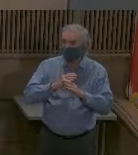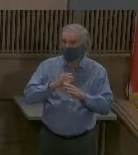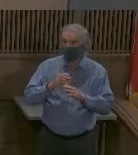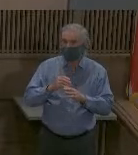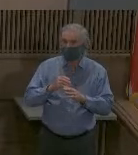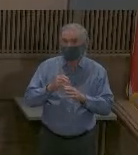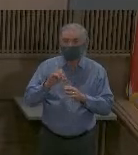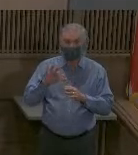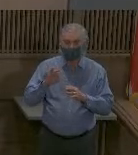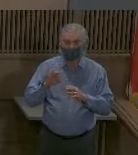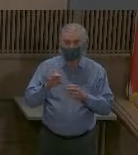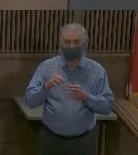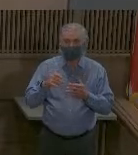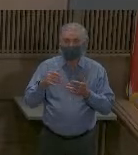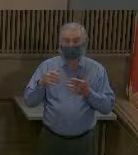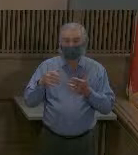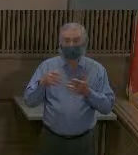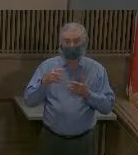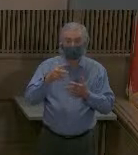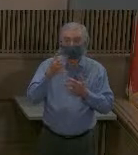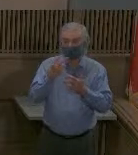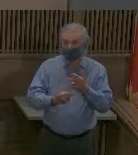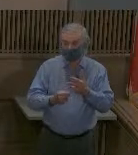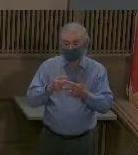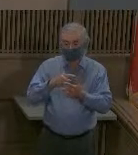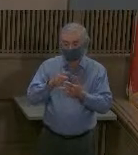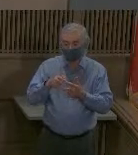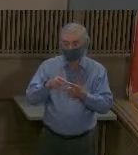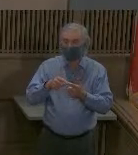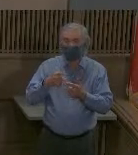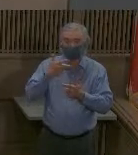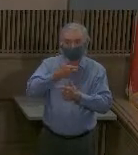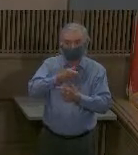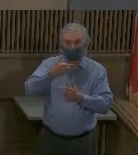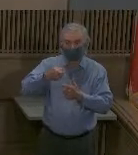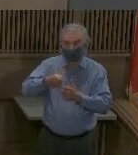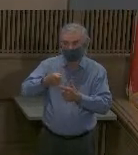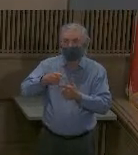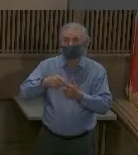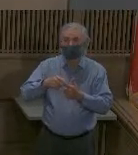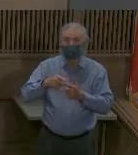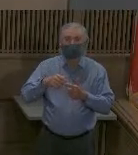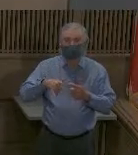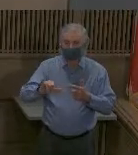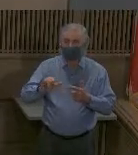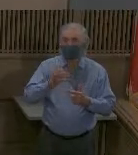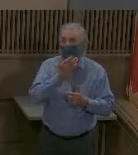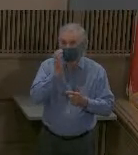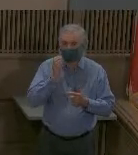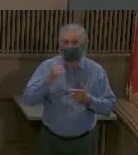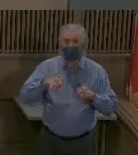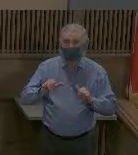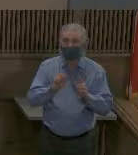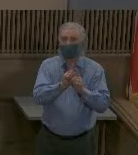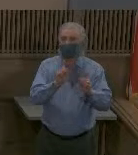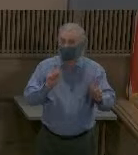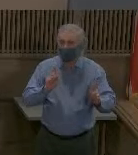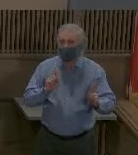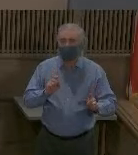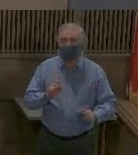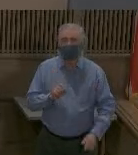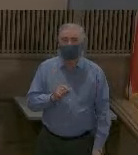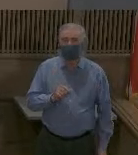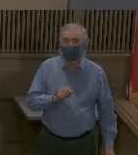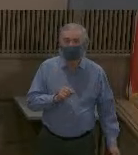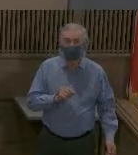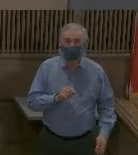mask, wash your hands, and watch your distance, because that's going to be important. The vaccine will not be 100% protection. It's not